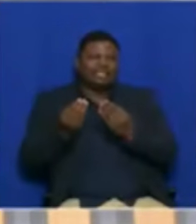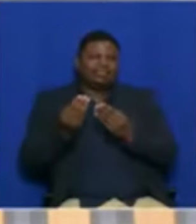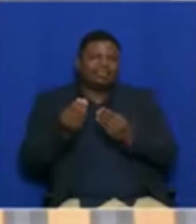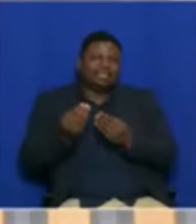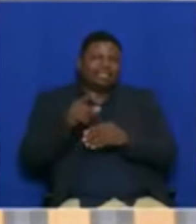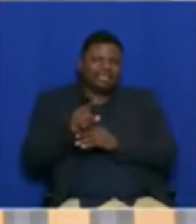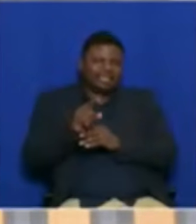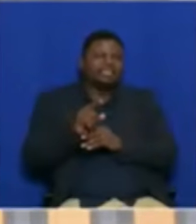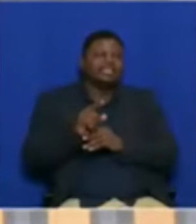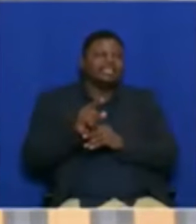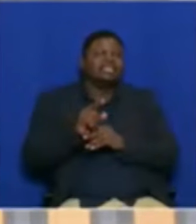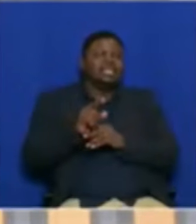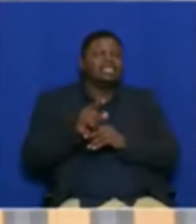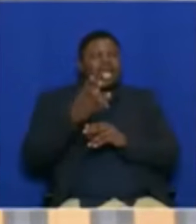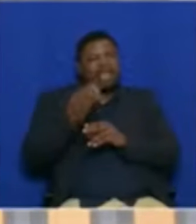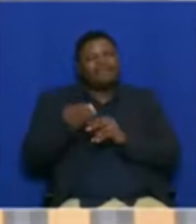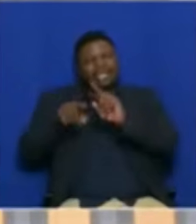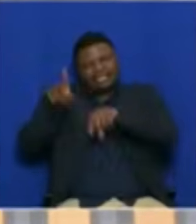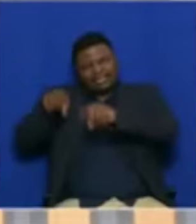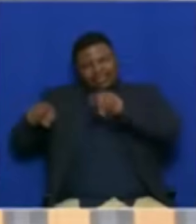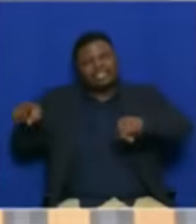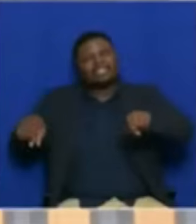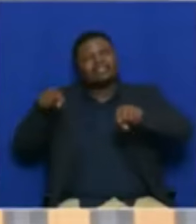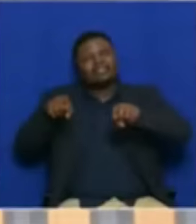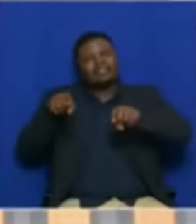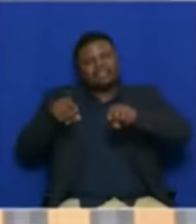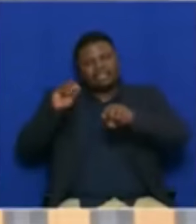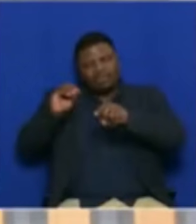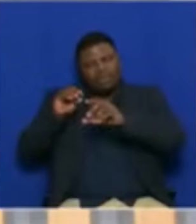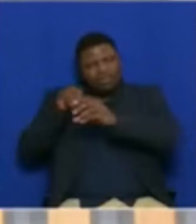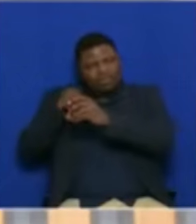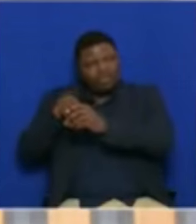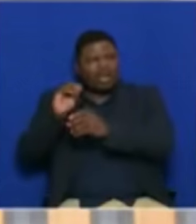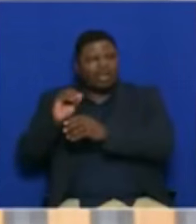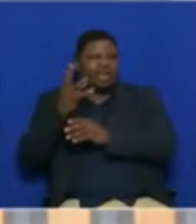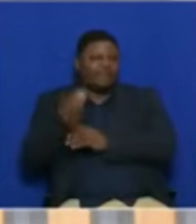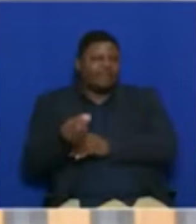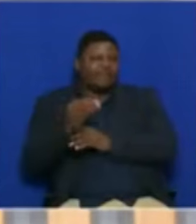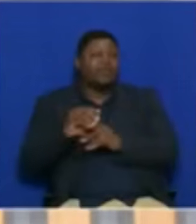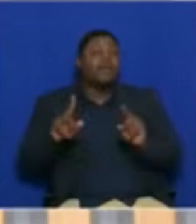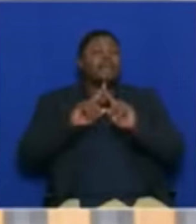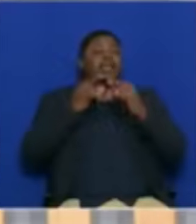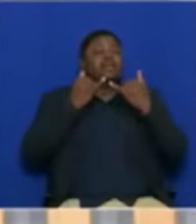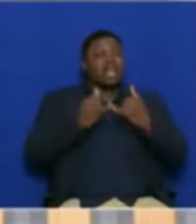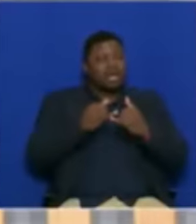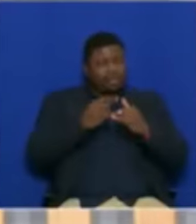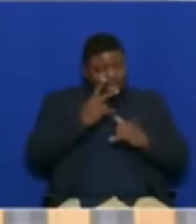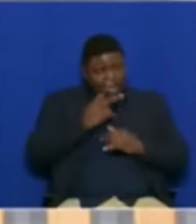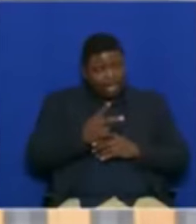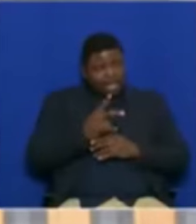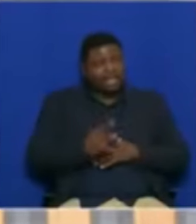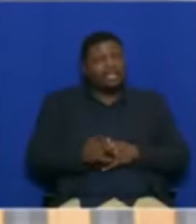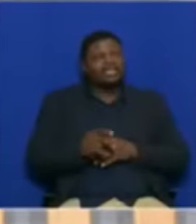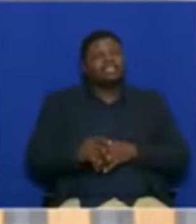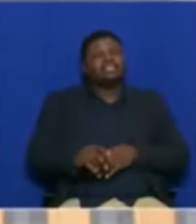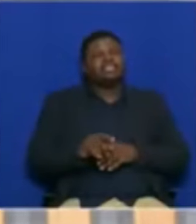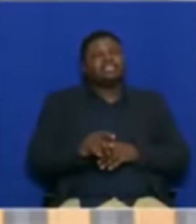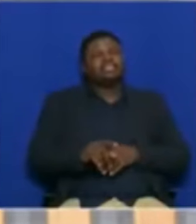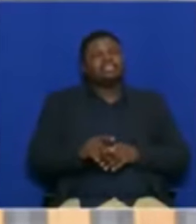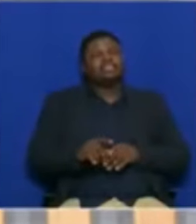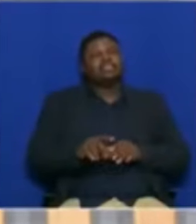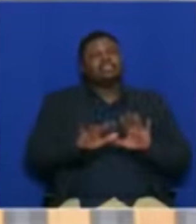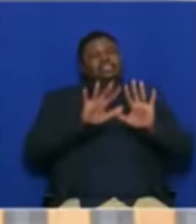Okay, so this number, look at 1081. You have CIN 0130 02